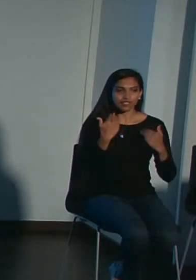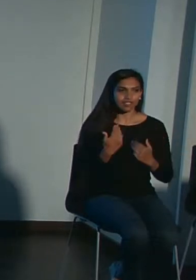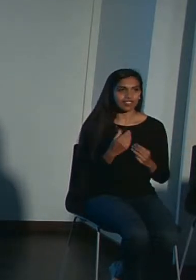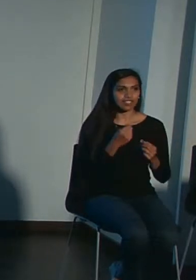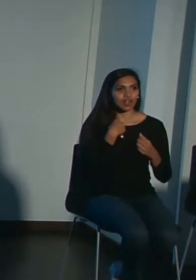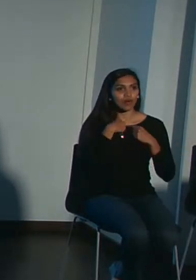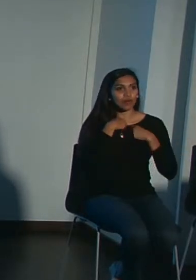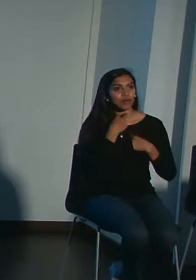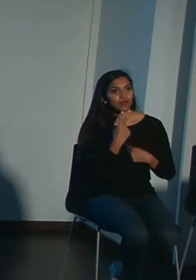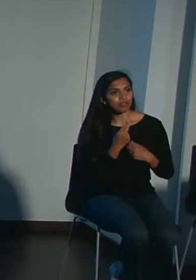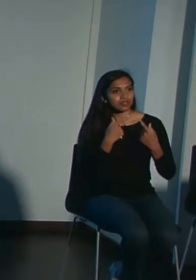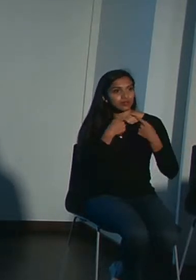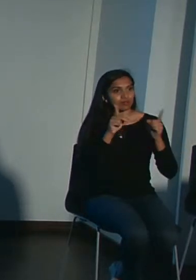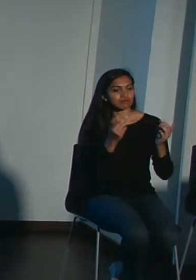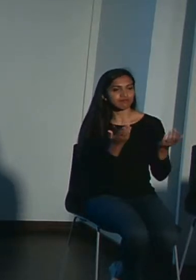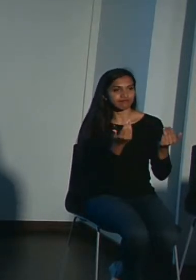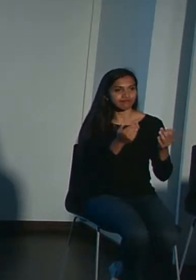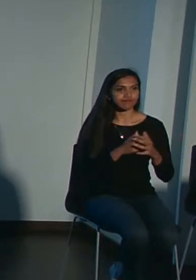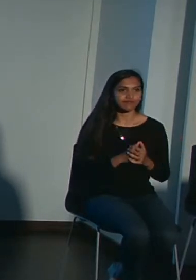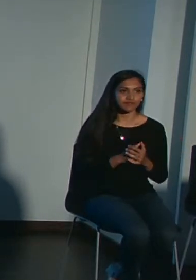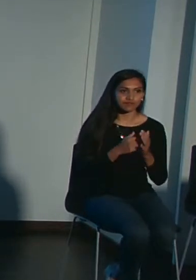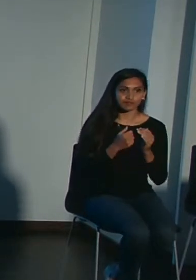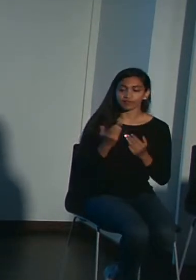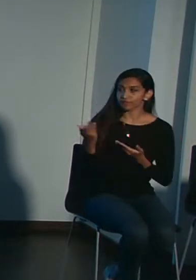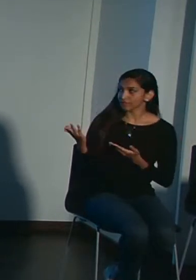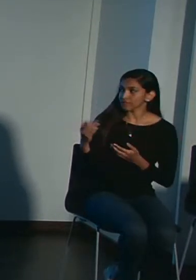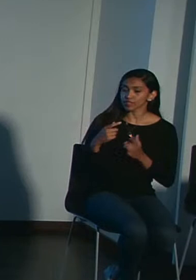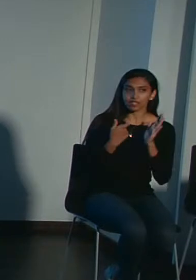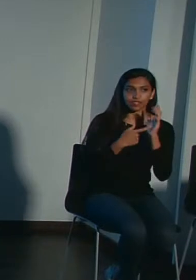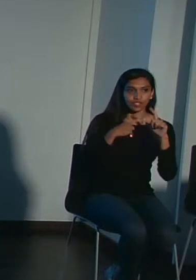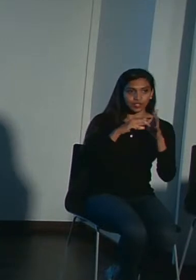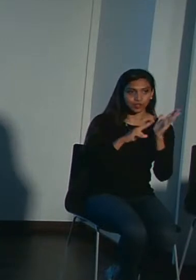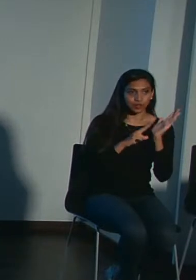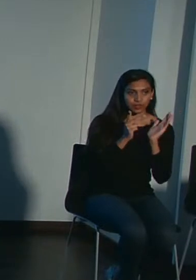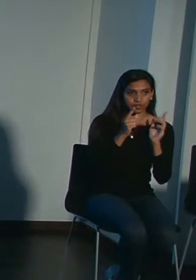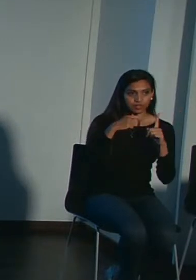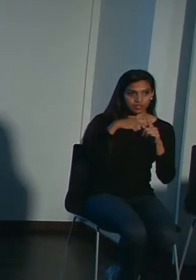But from the end of the session,